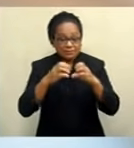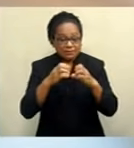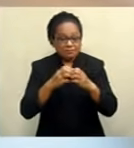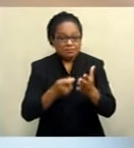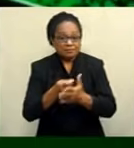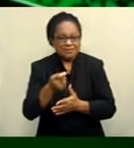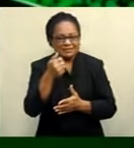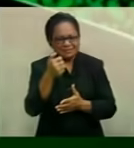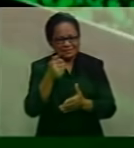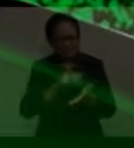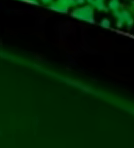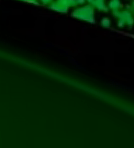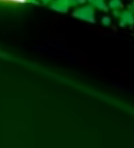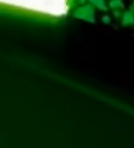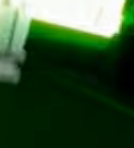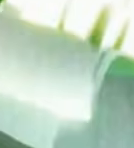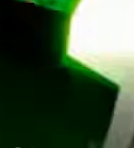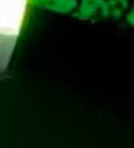treatments.